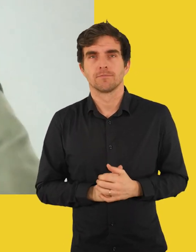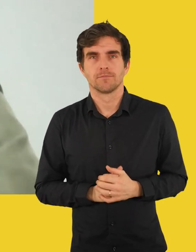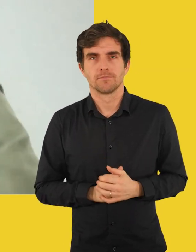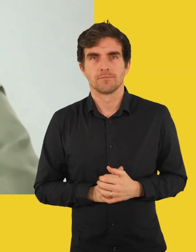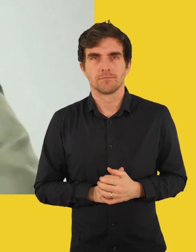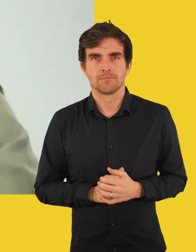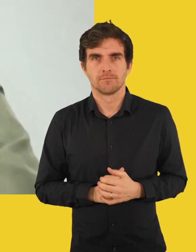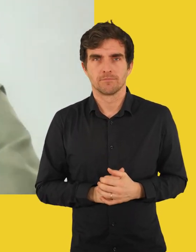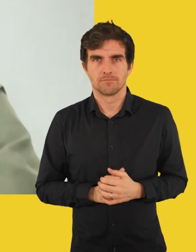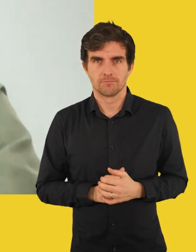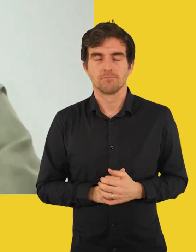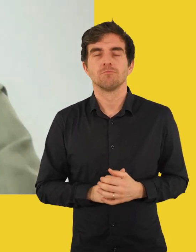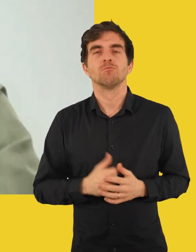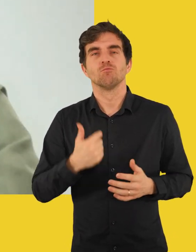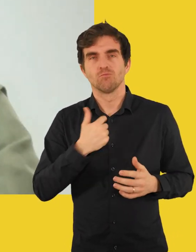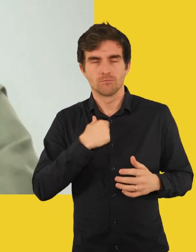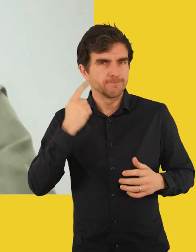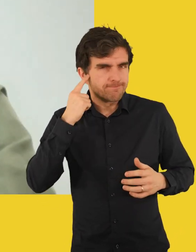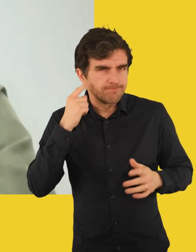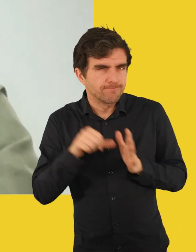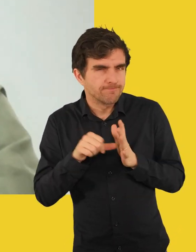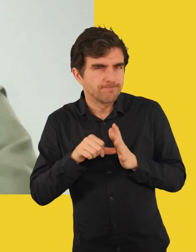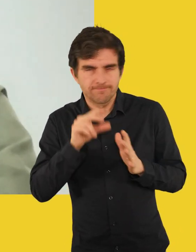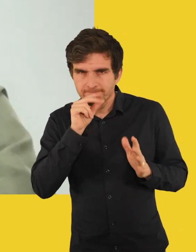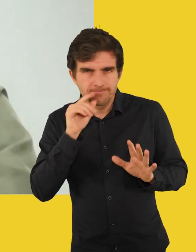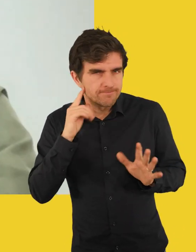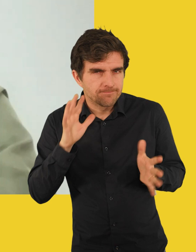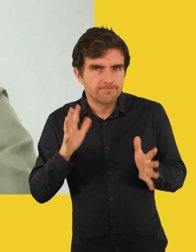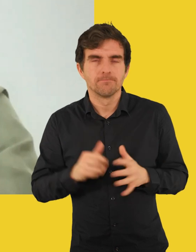you're doing. Hi, everyone.